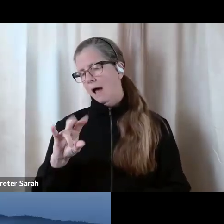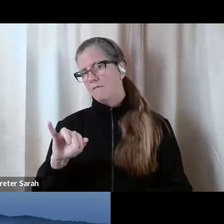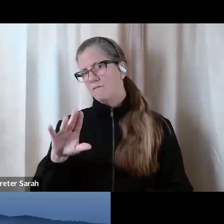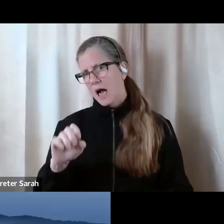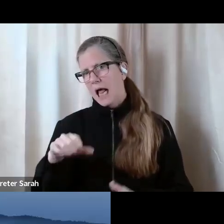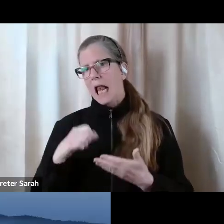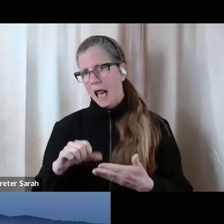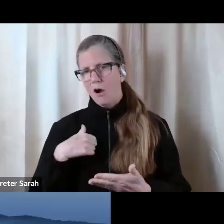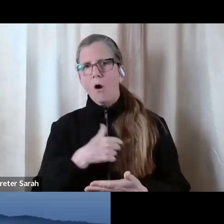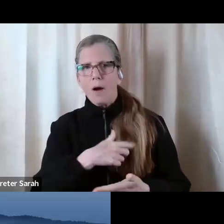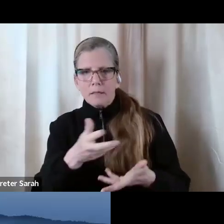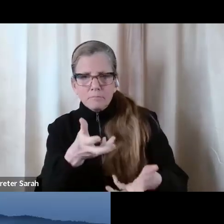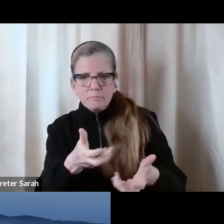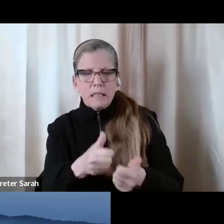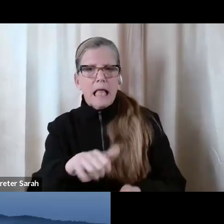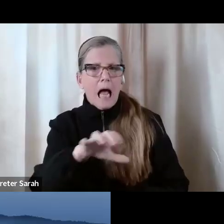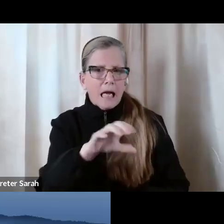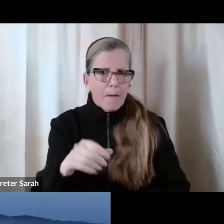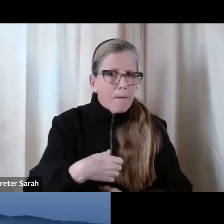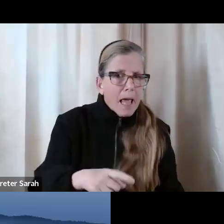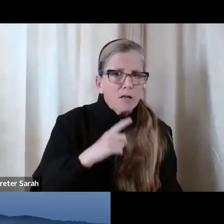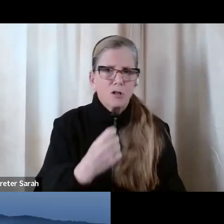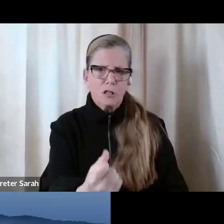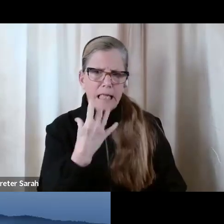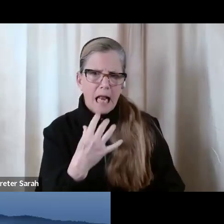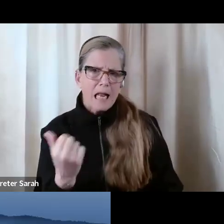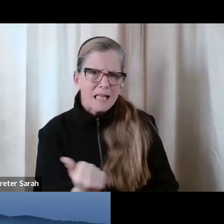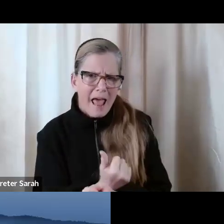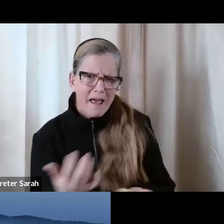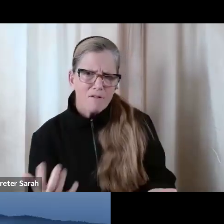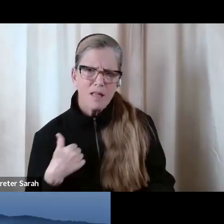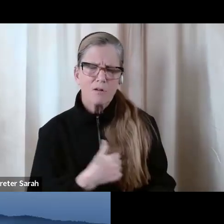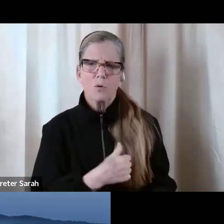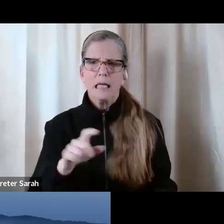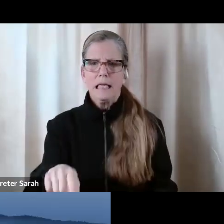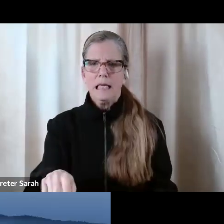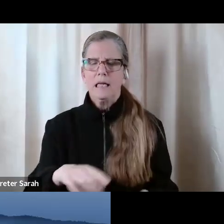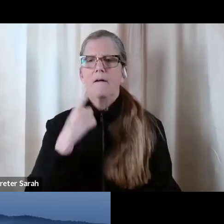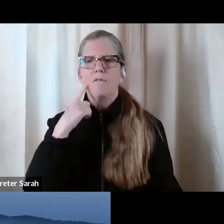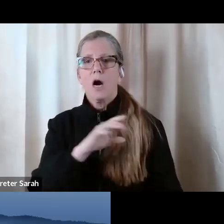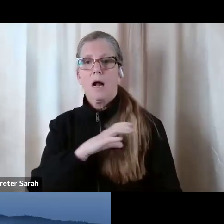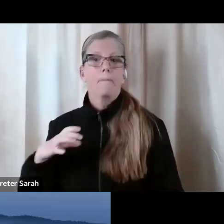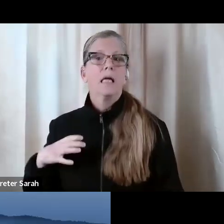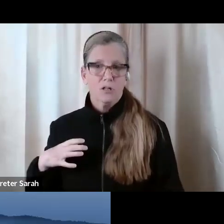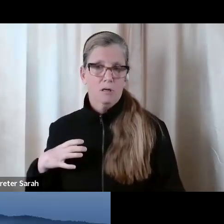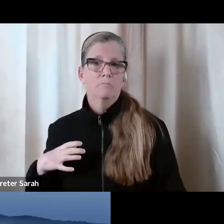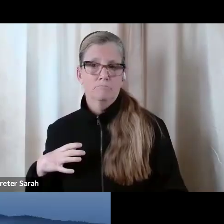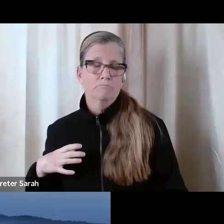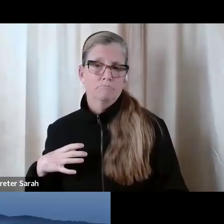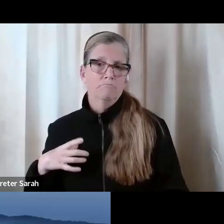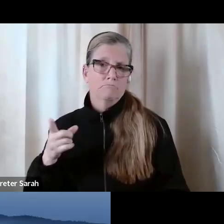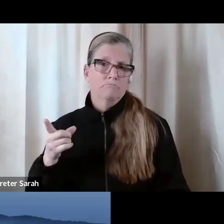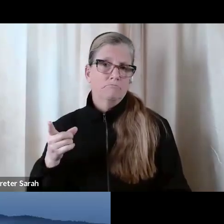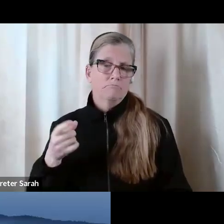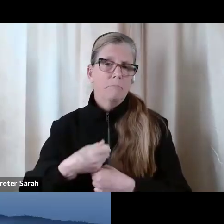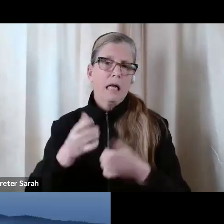provider to ensure all the information that they provided we have that's needed to make a decision